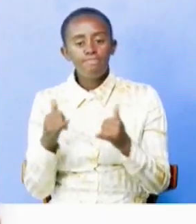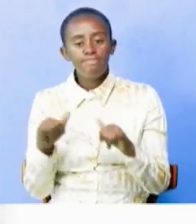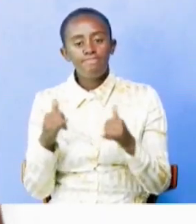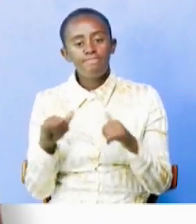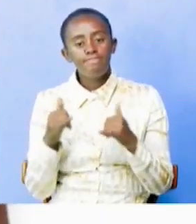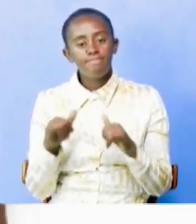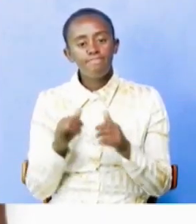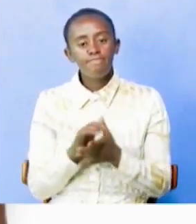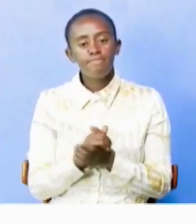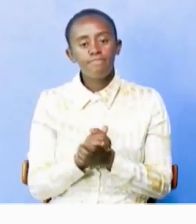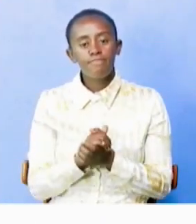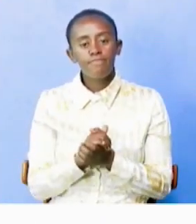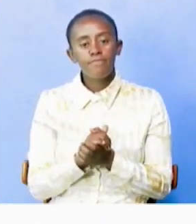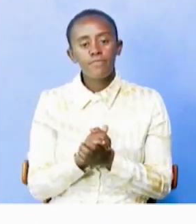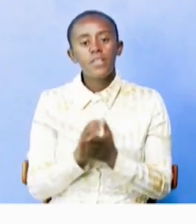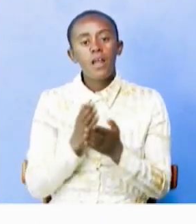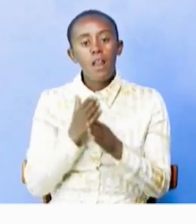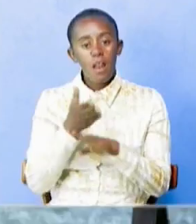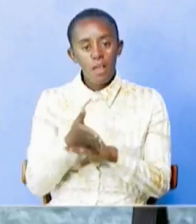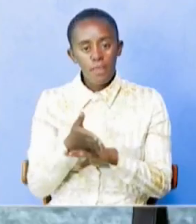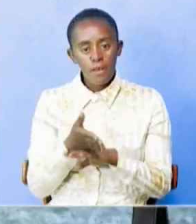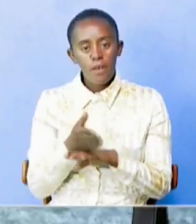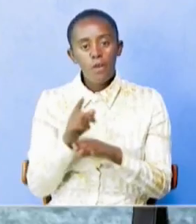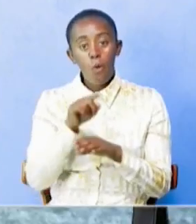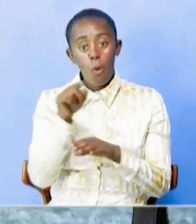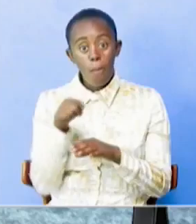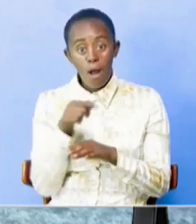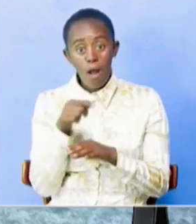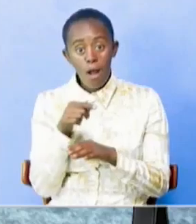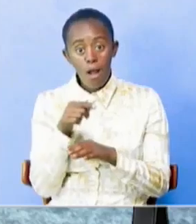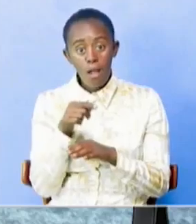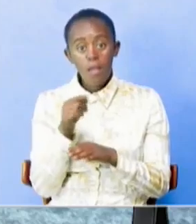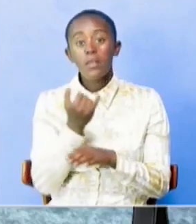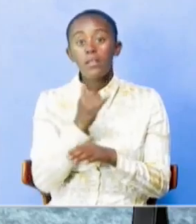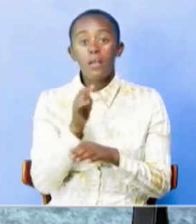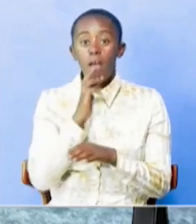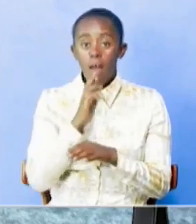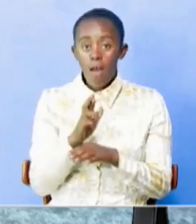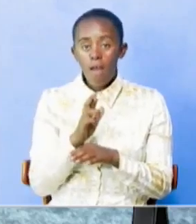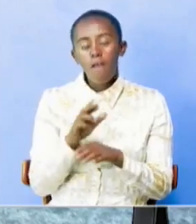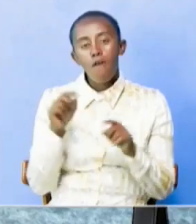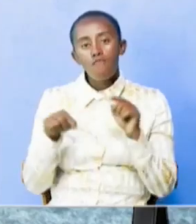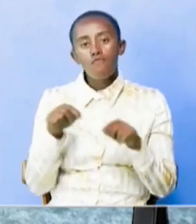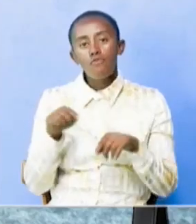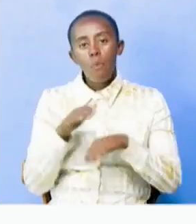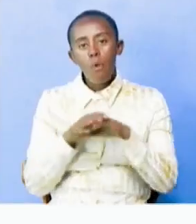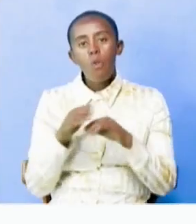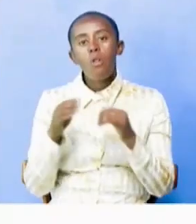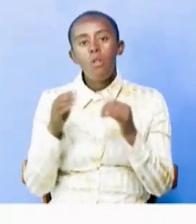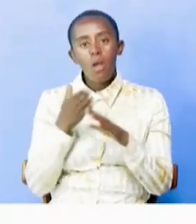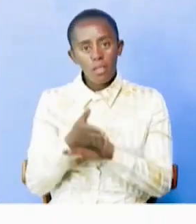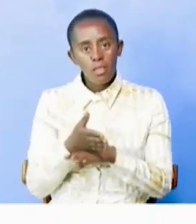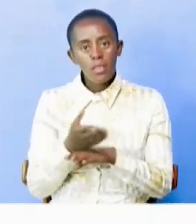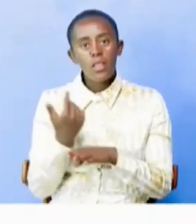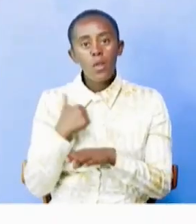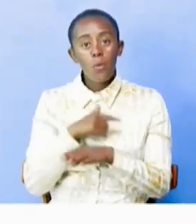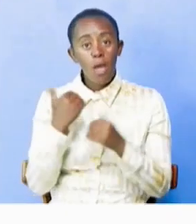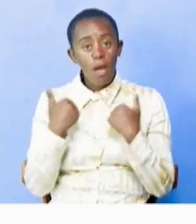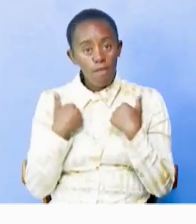They are playing football later, comma. They are playing football later. Here we have